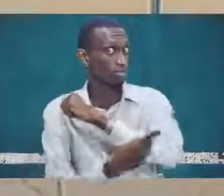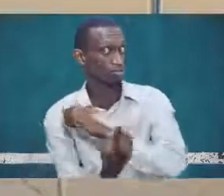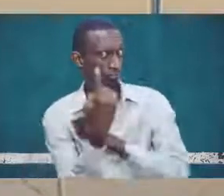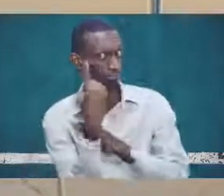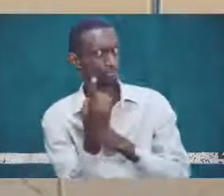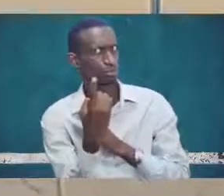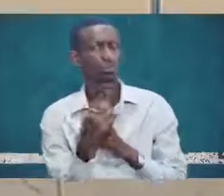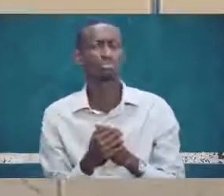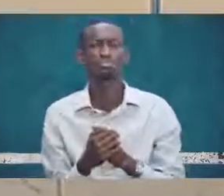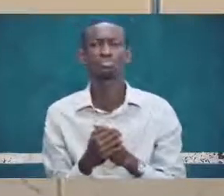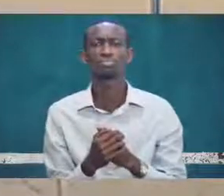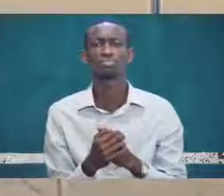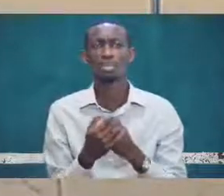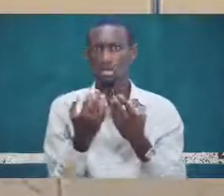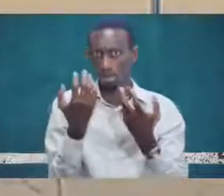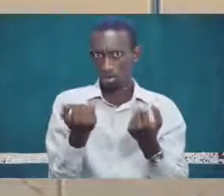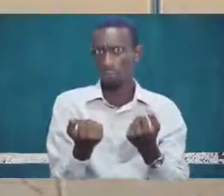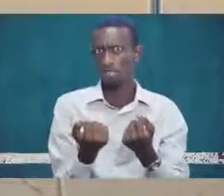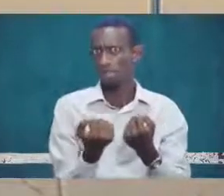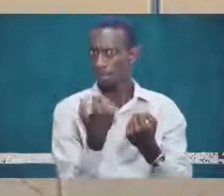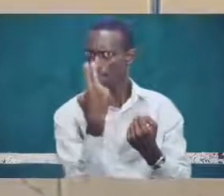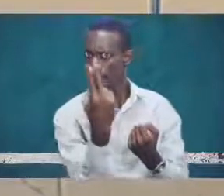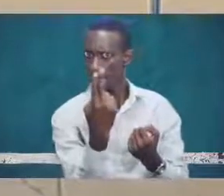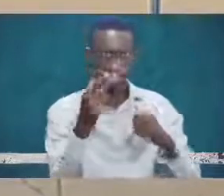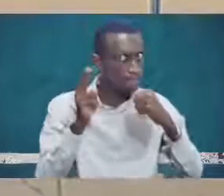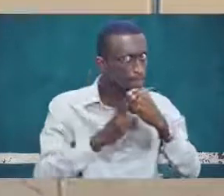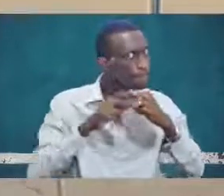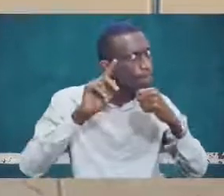to 27,000 Rwandan francs.